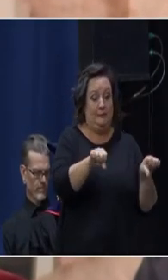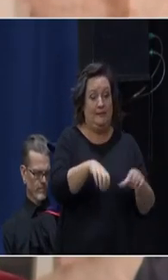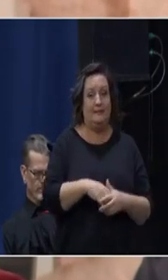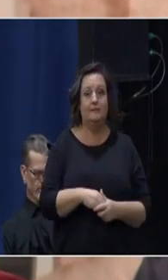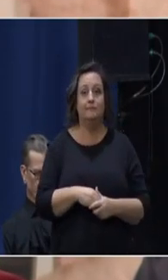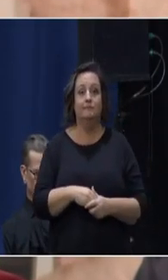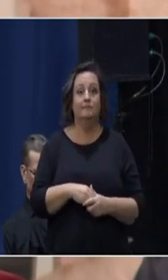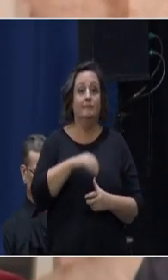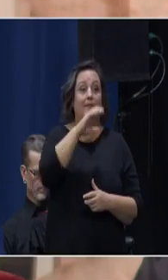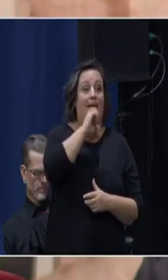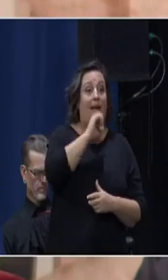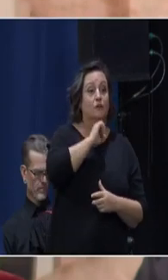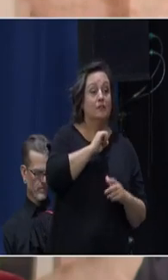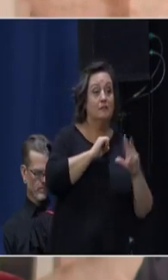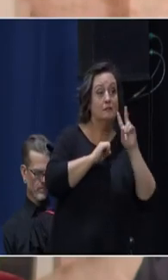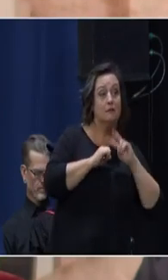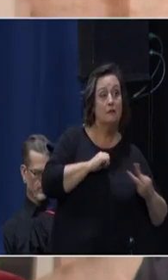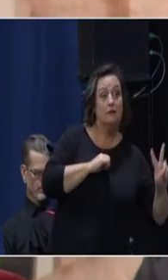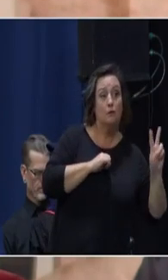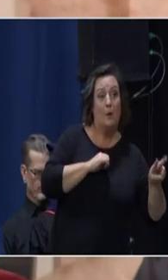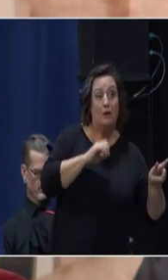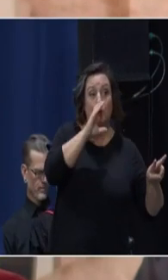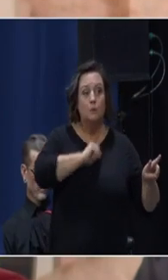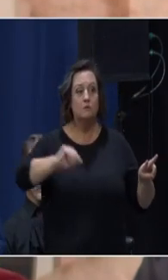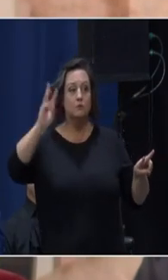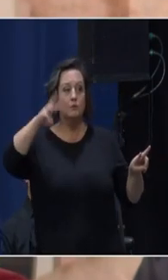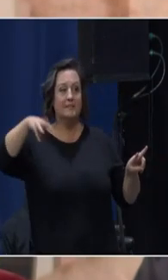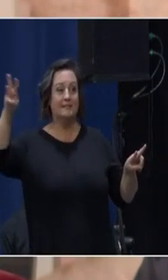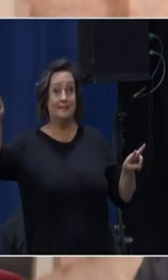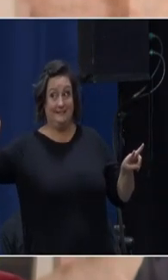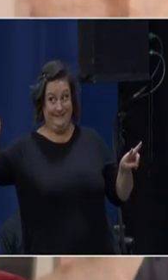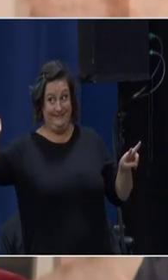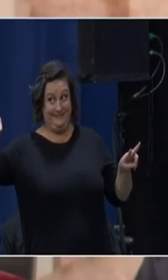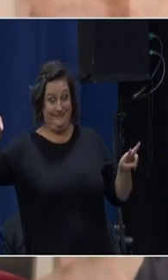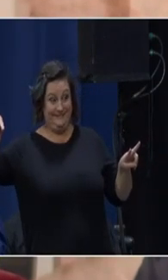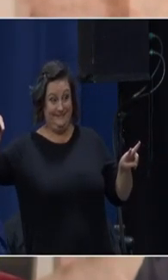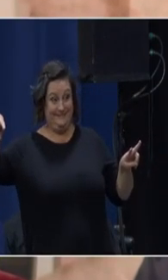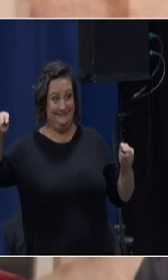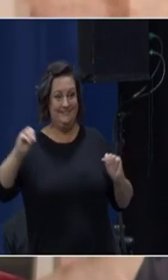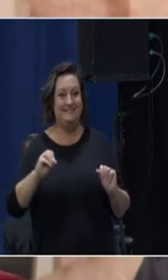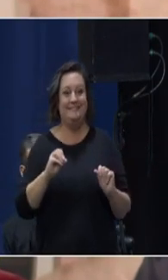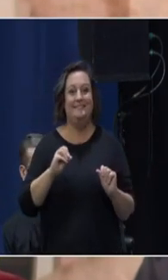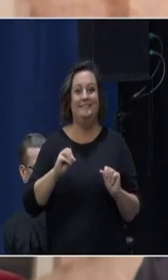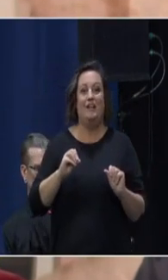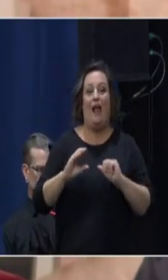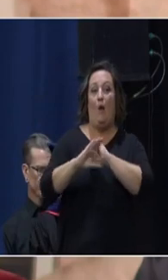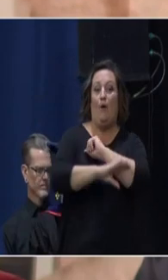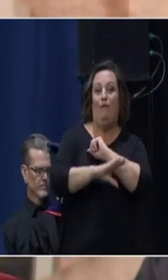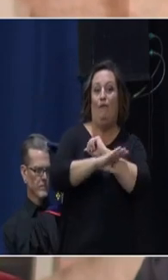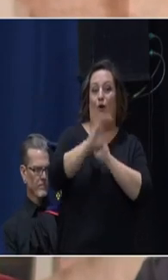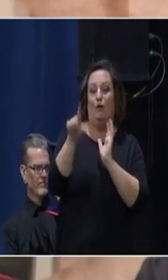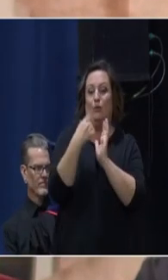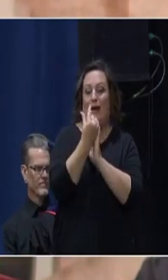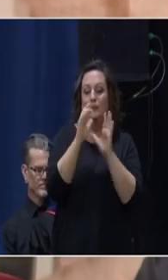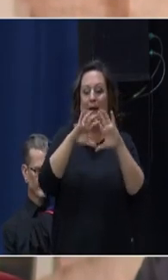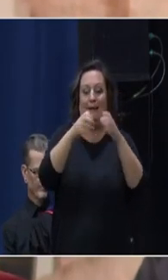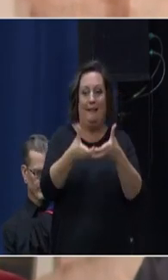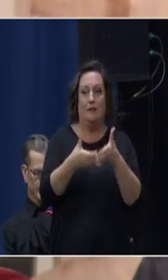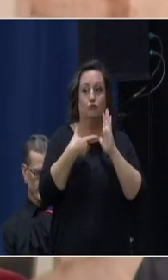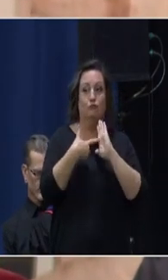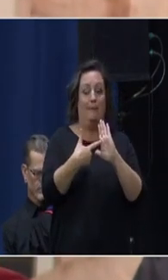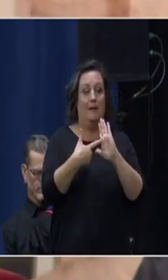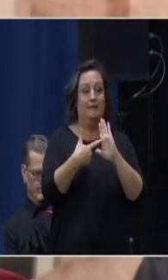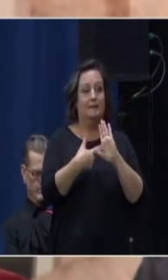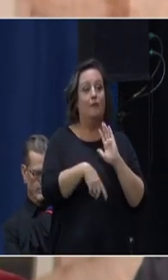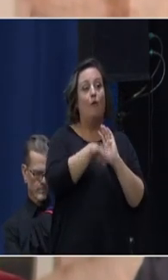from 22 to 66 years old. Our fall graduating class represents 45